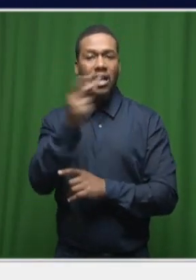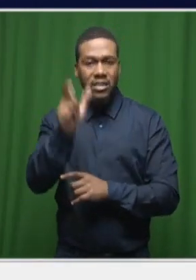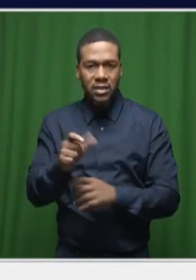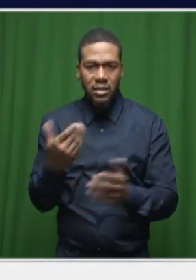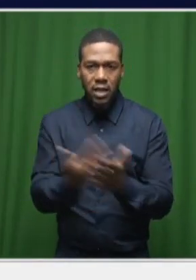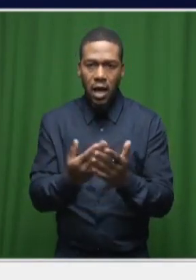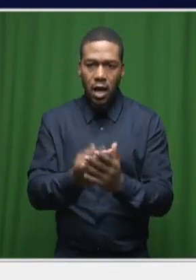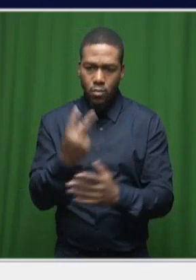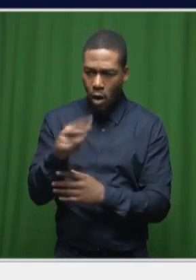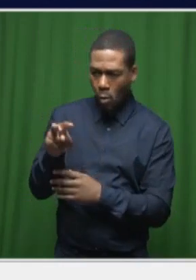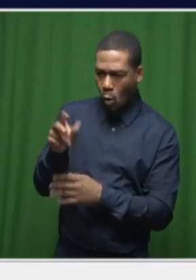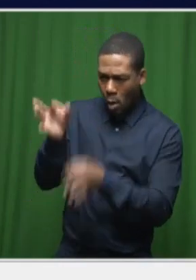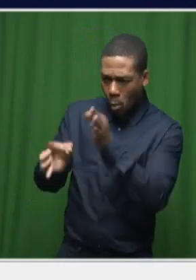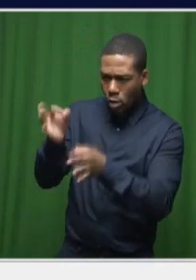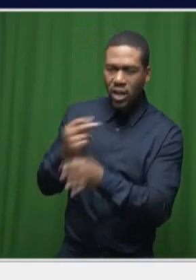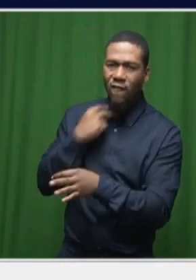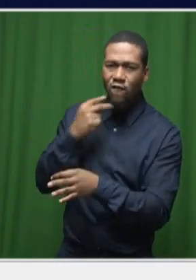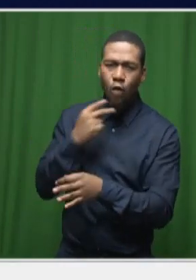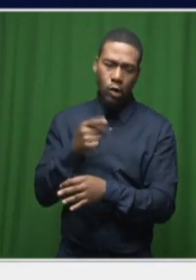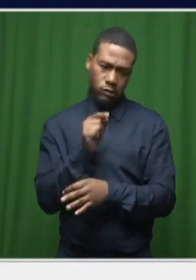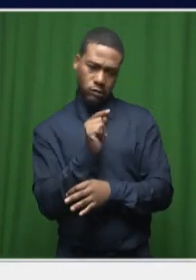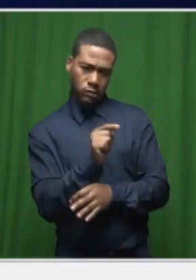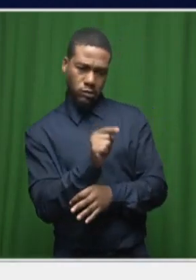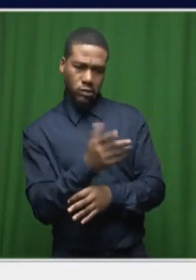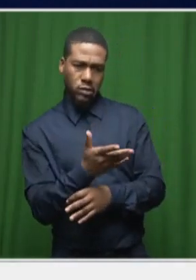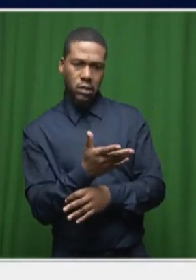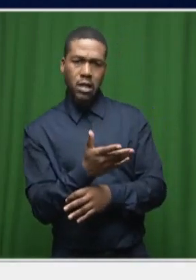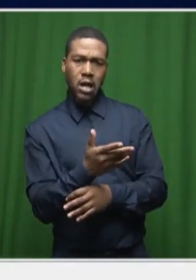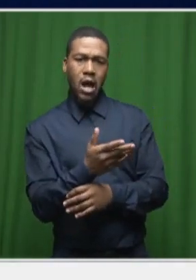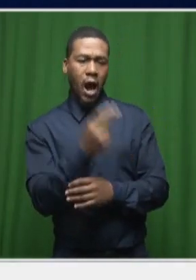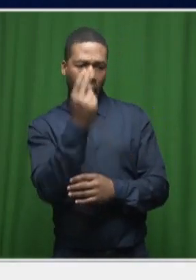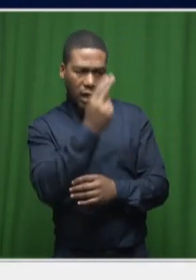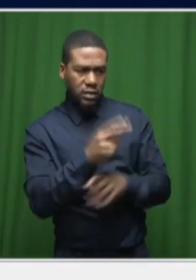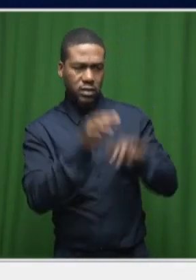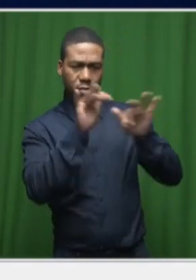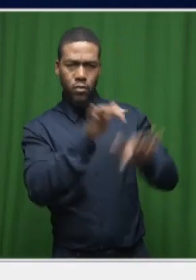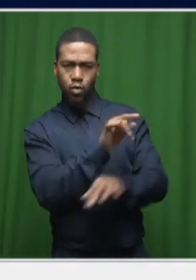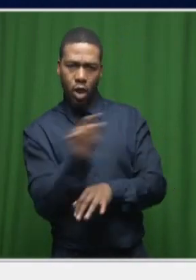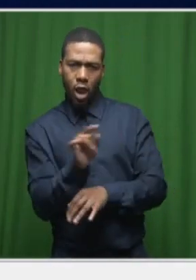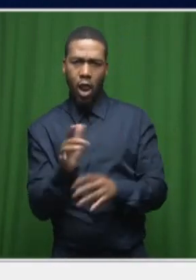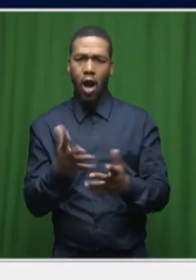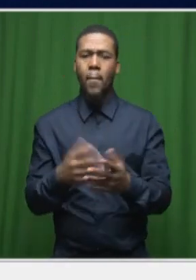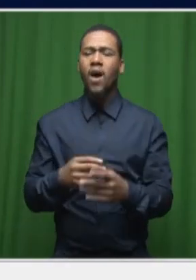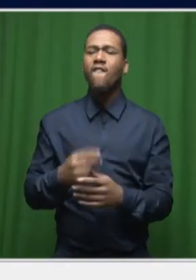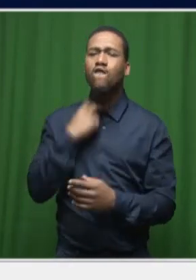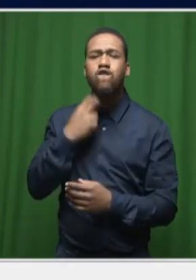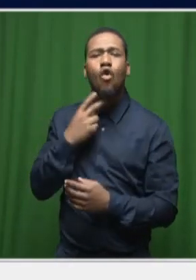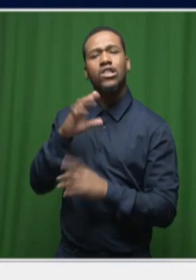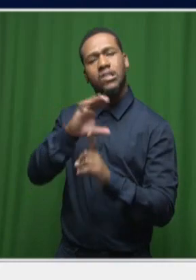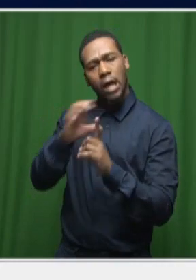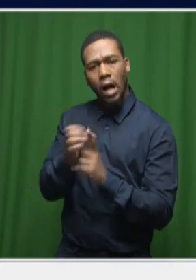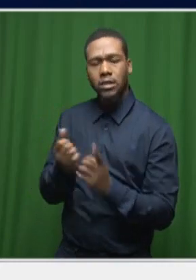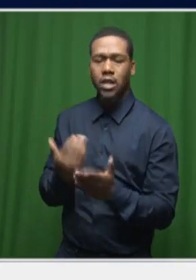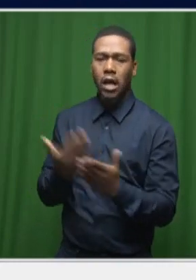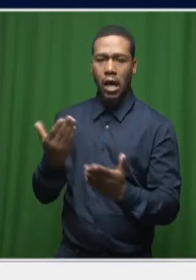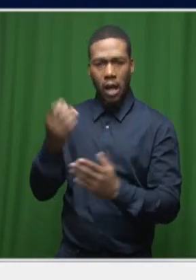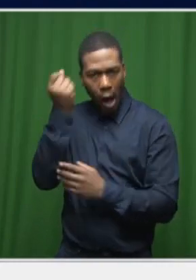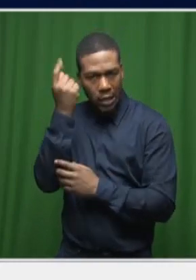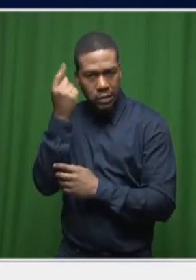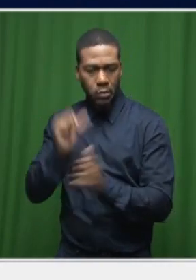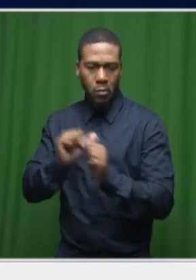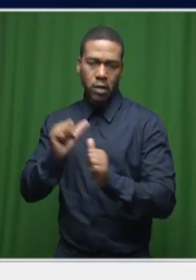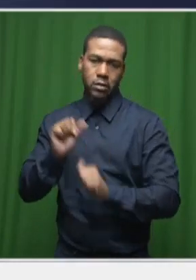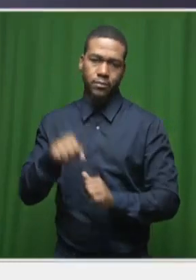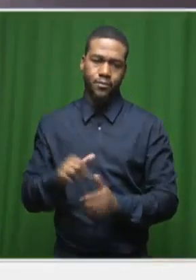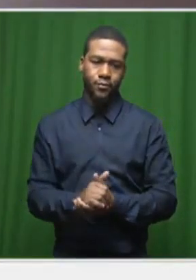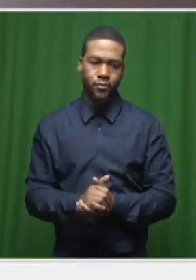contrast between the political voice and us as artists be the voice of the people and the voice of the culture. So, that's why.